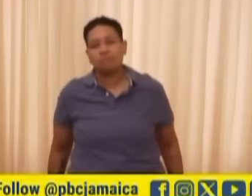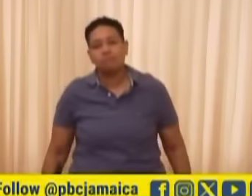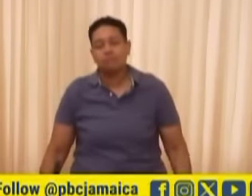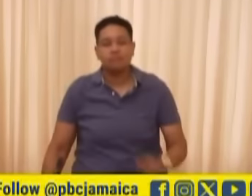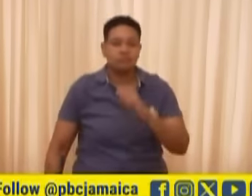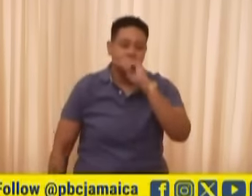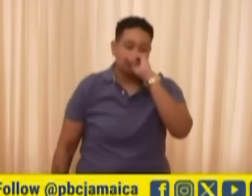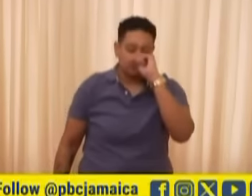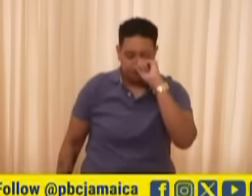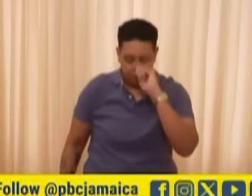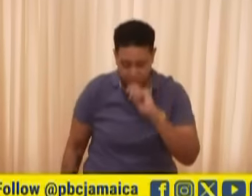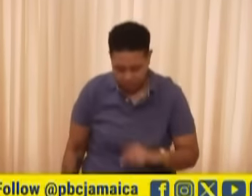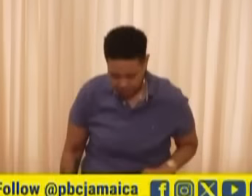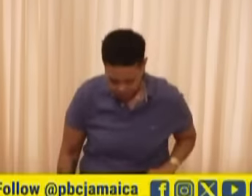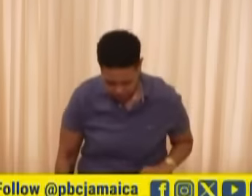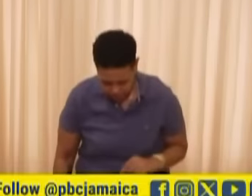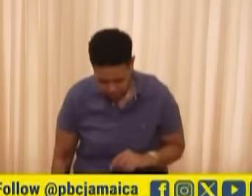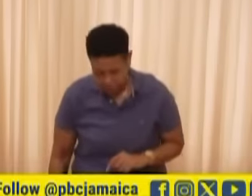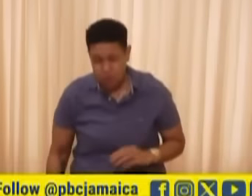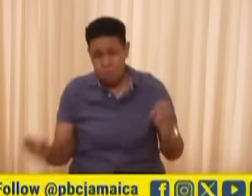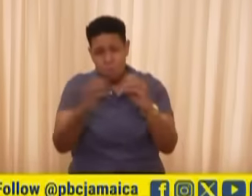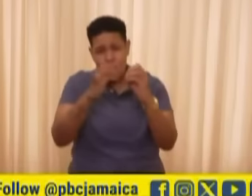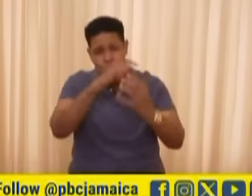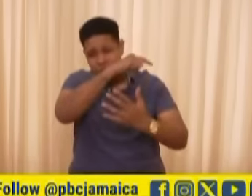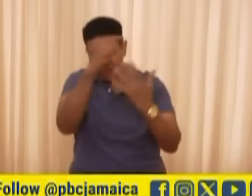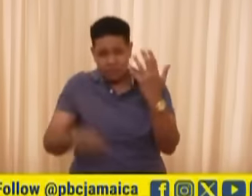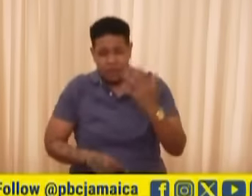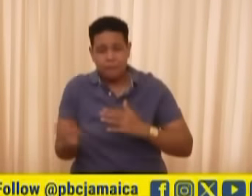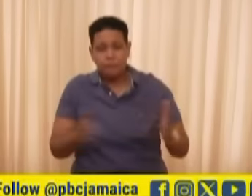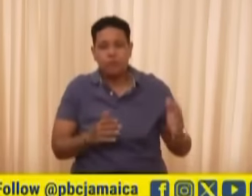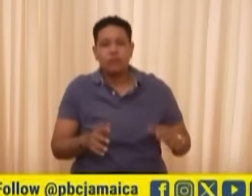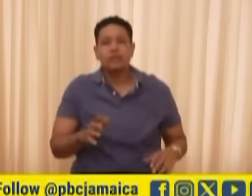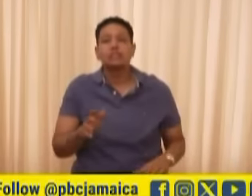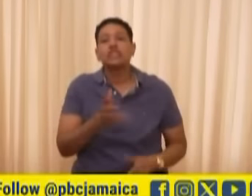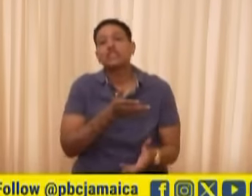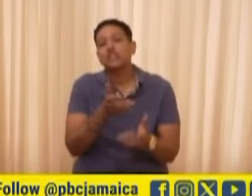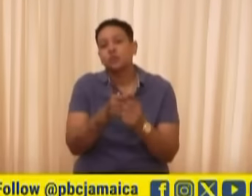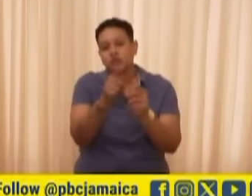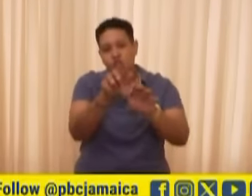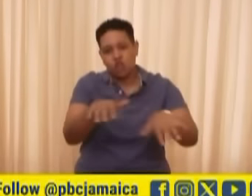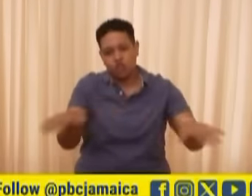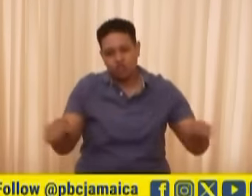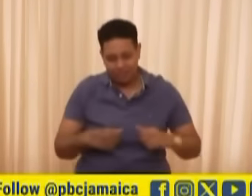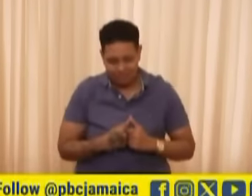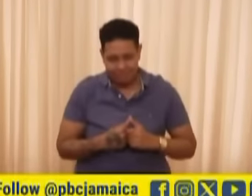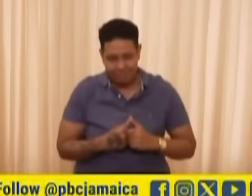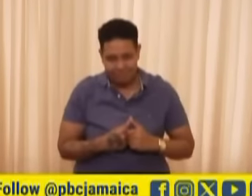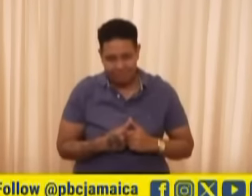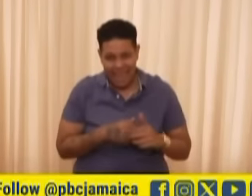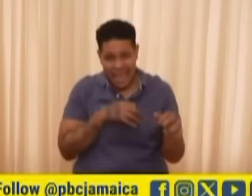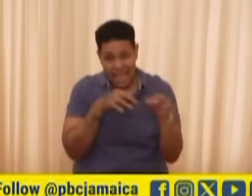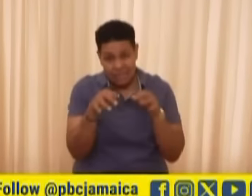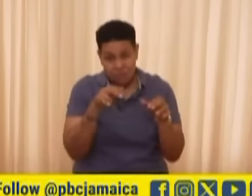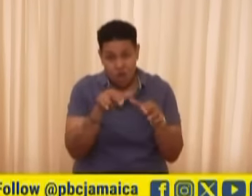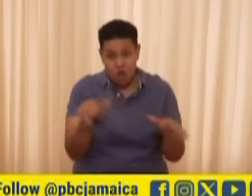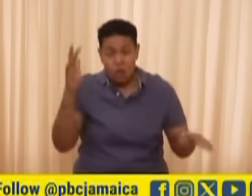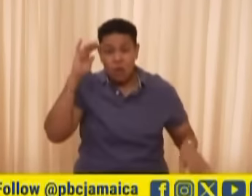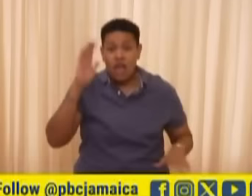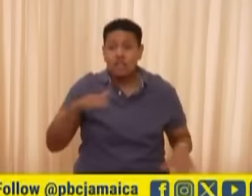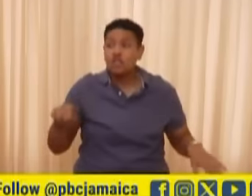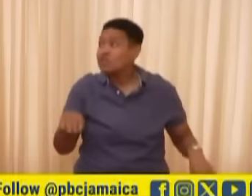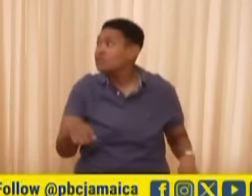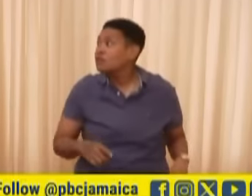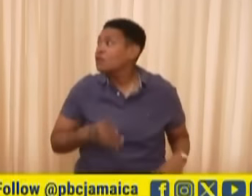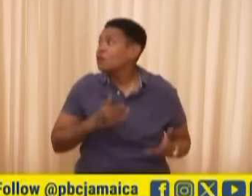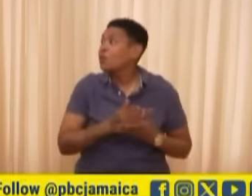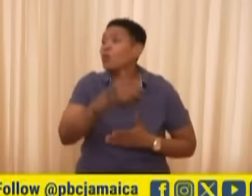There are some other things that we would want you to do in being prepared. Speak with your children about the hurricane, because they are going through